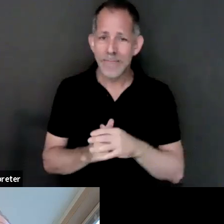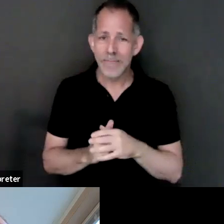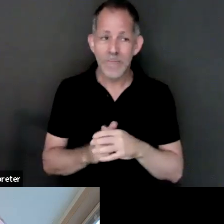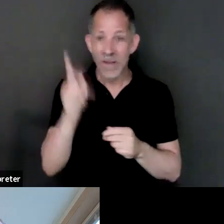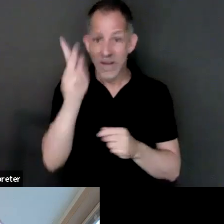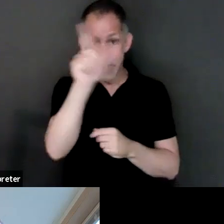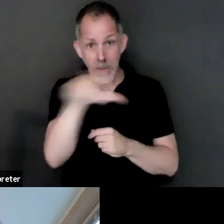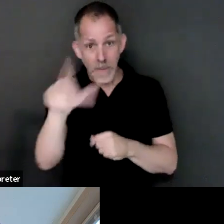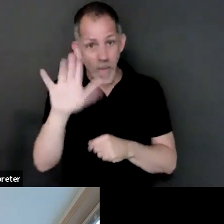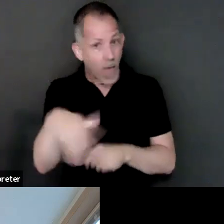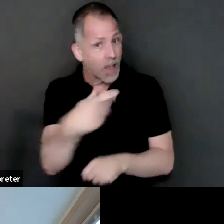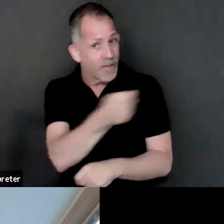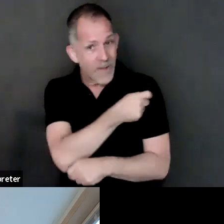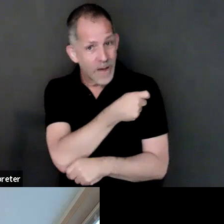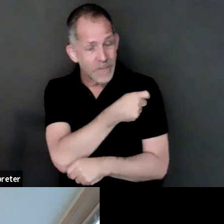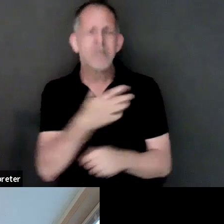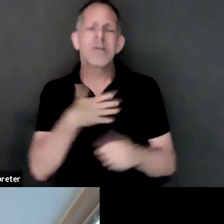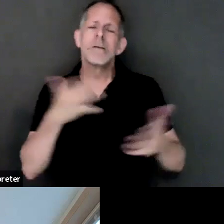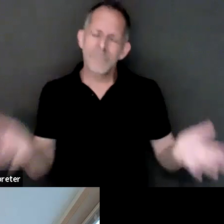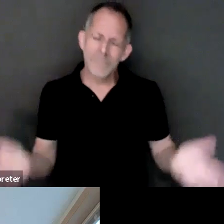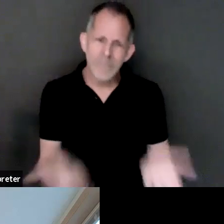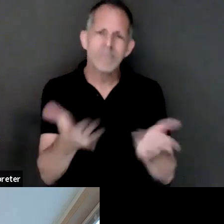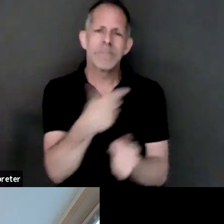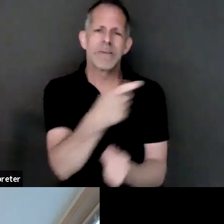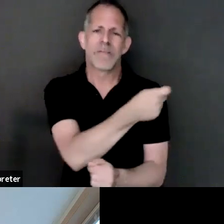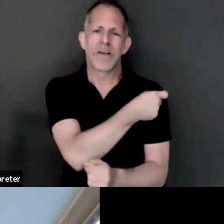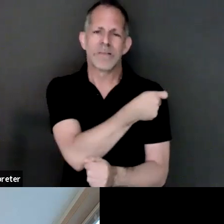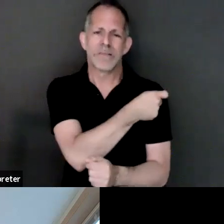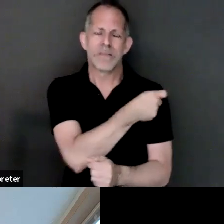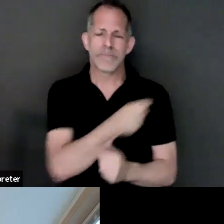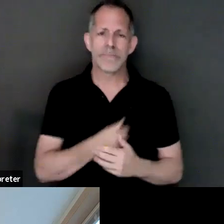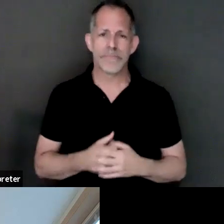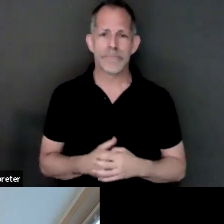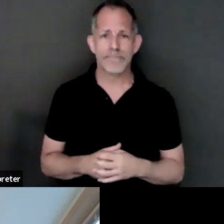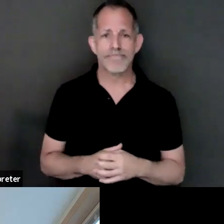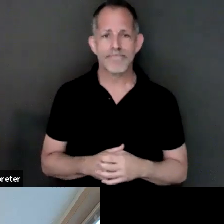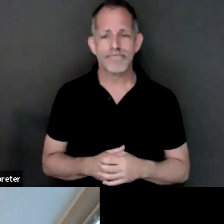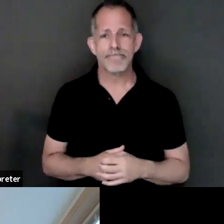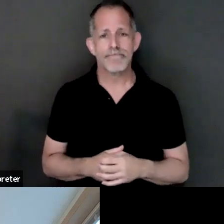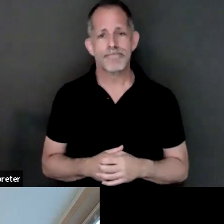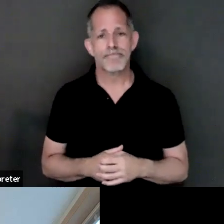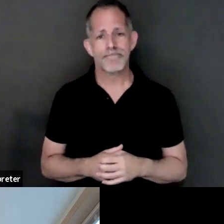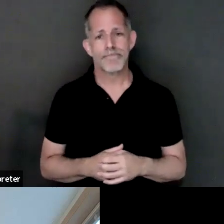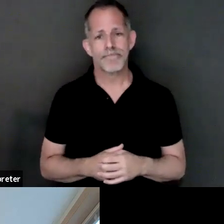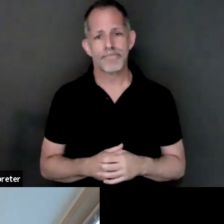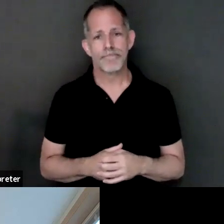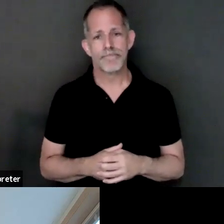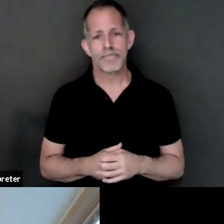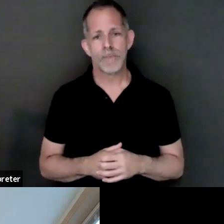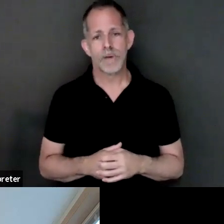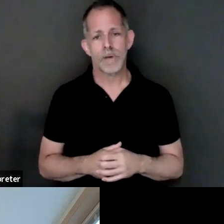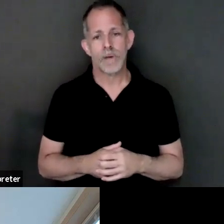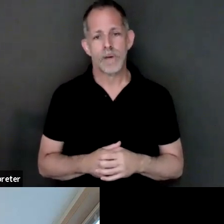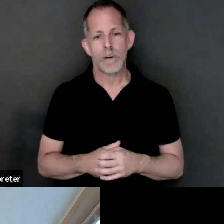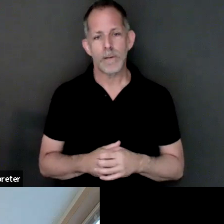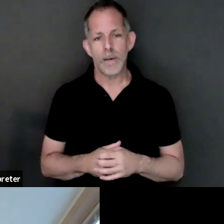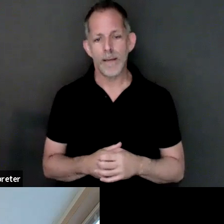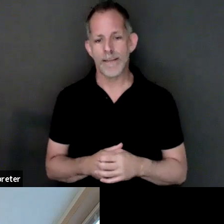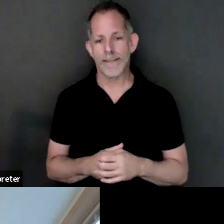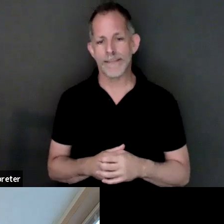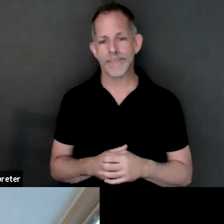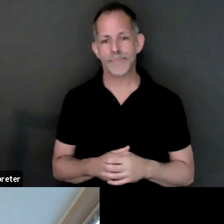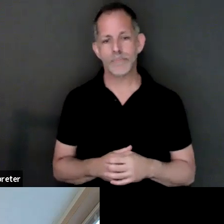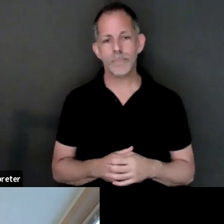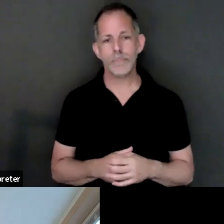fire rather than putting it out. I'll just add to that as has been the case since day one with